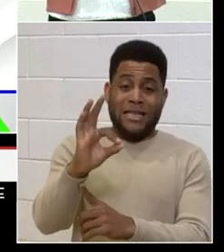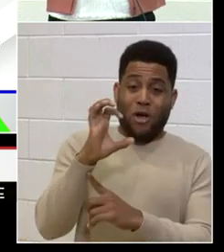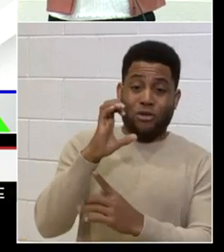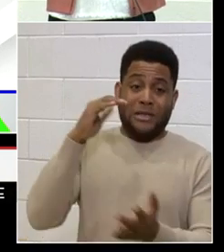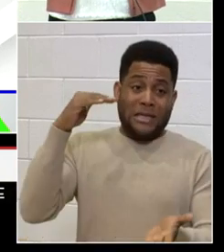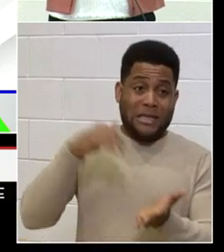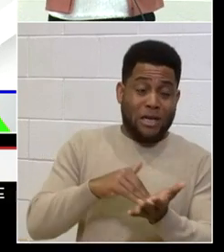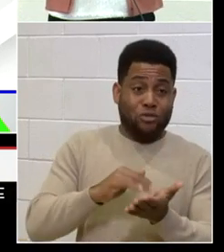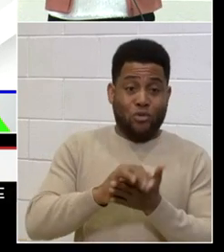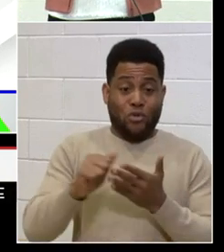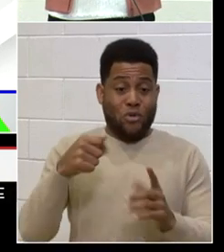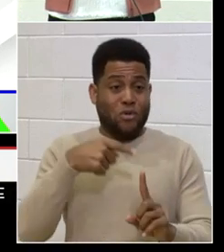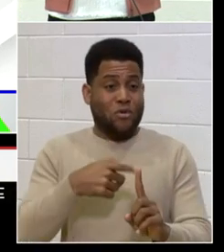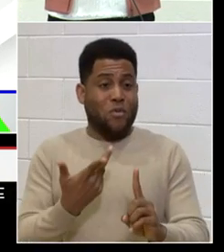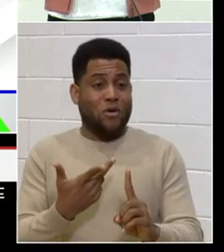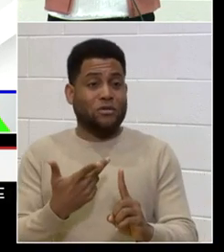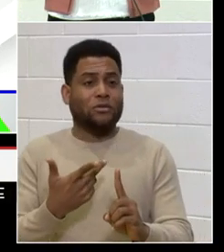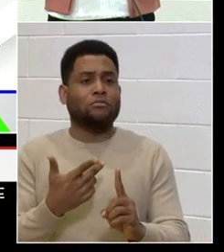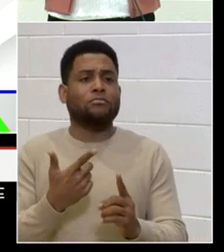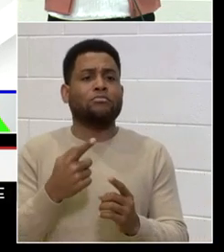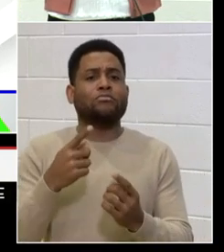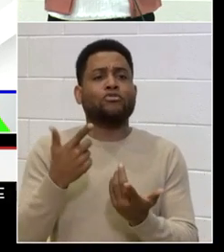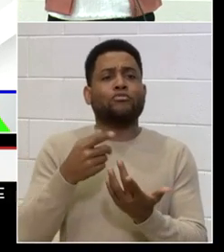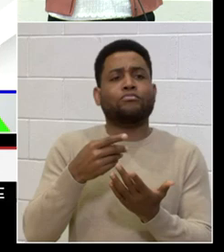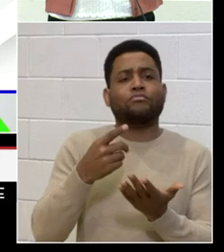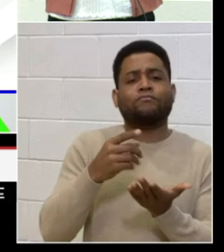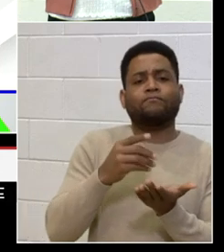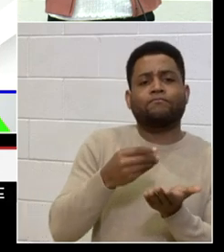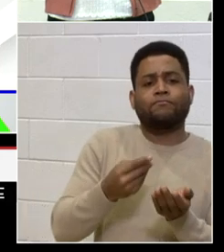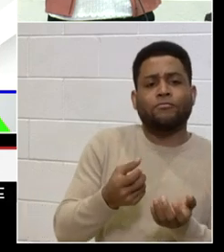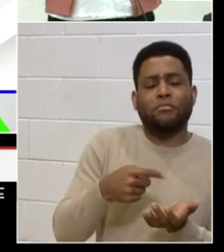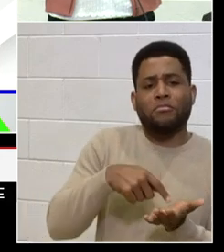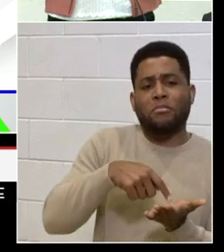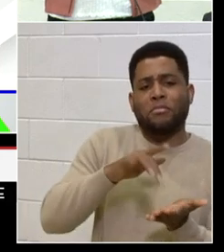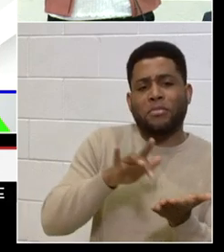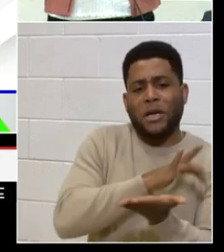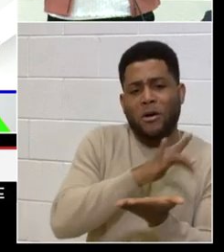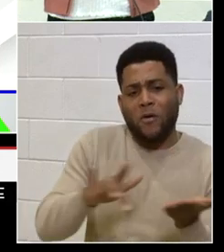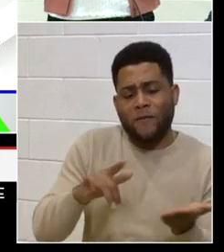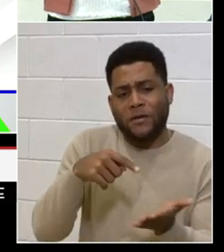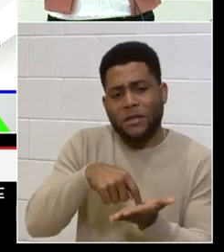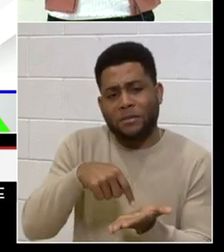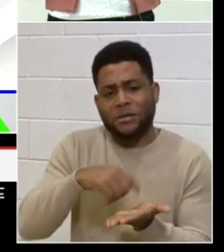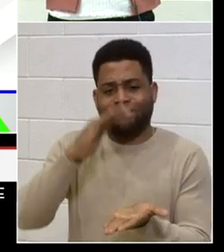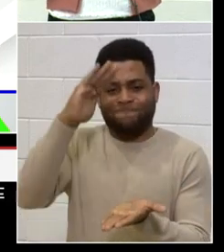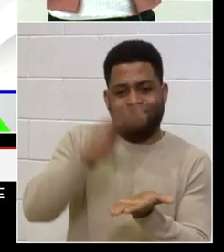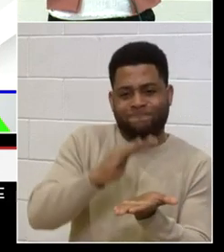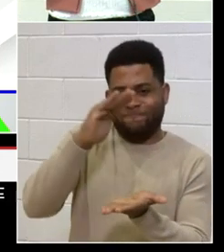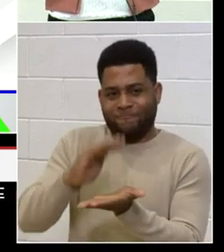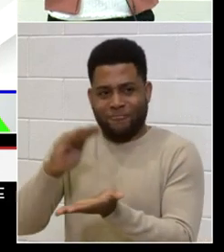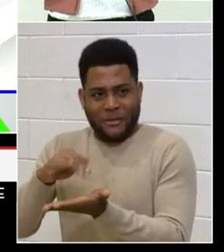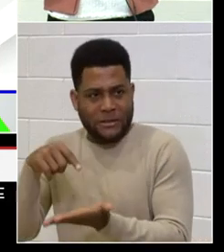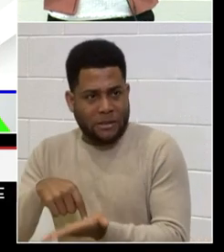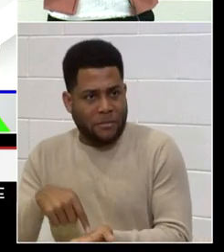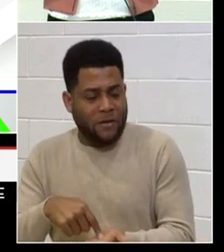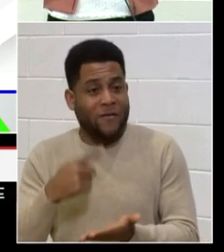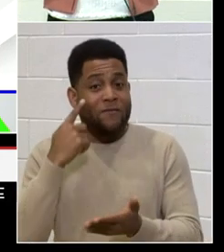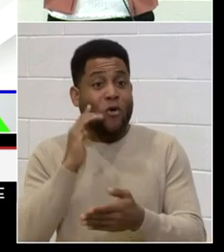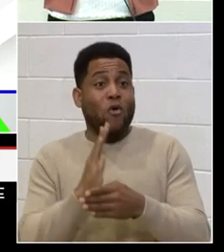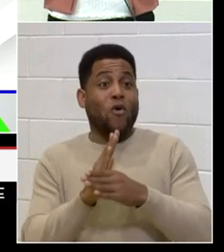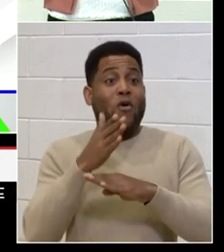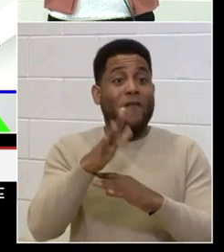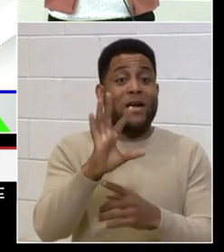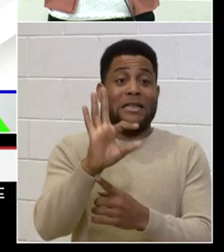buy down $90 million of medical debt for 90,000 DC residents. Yes.